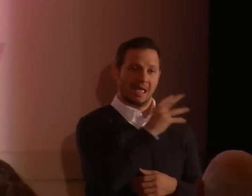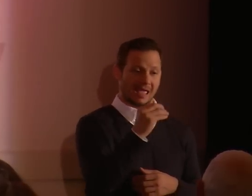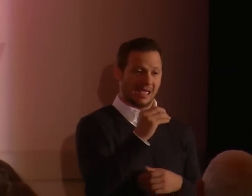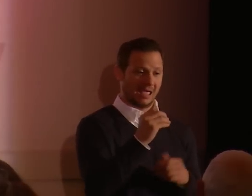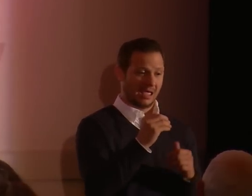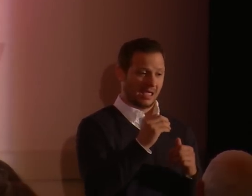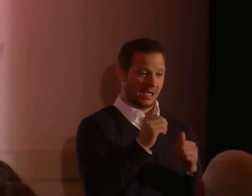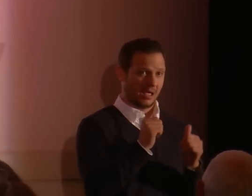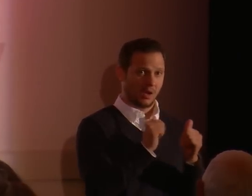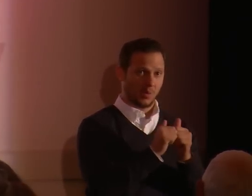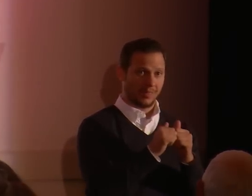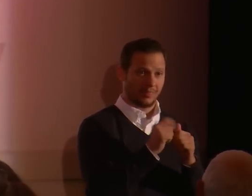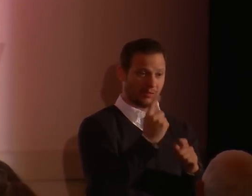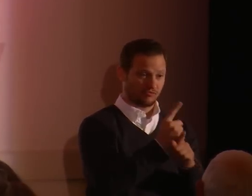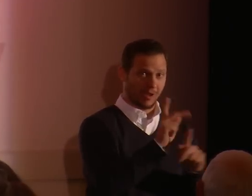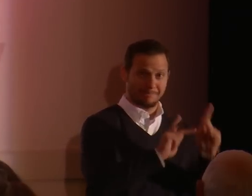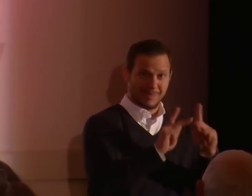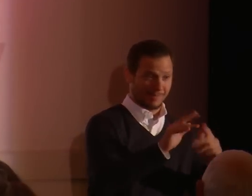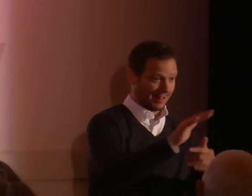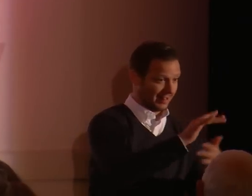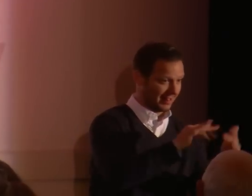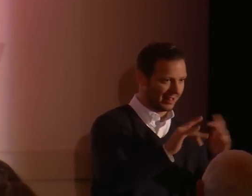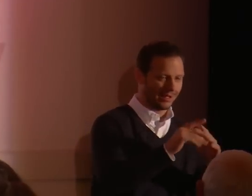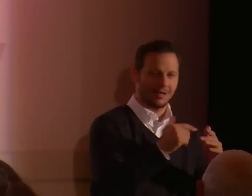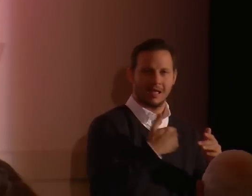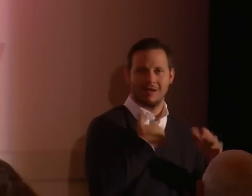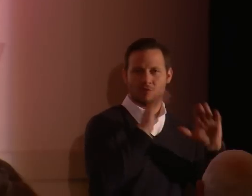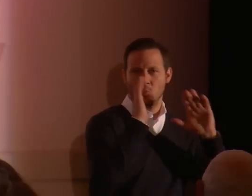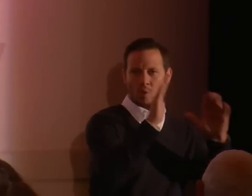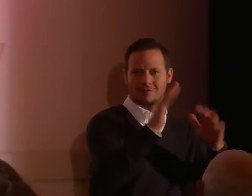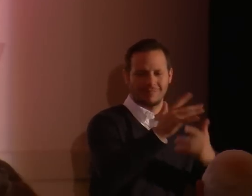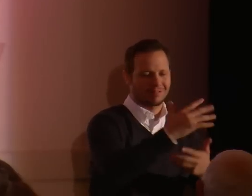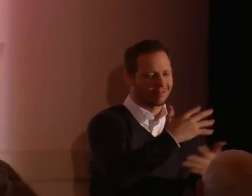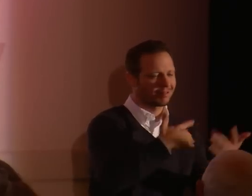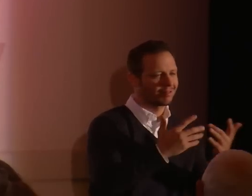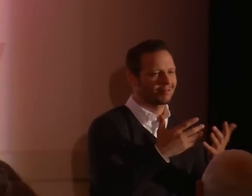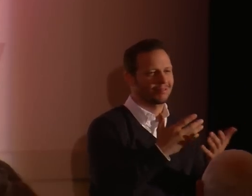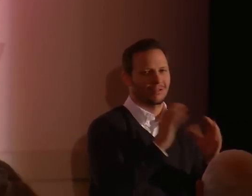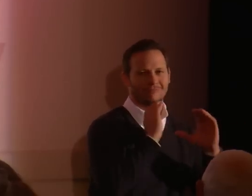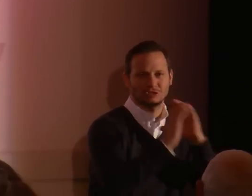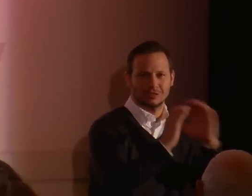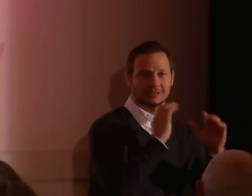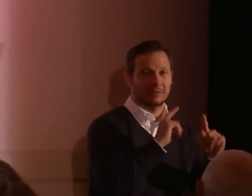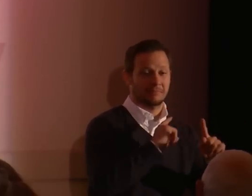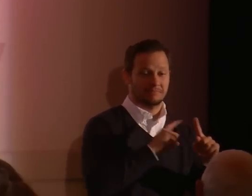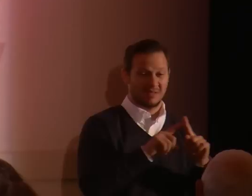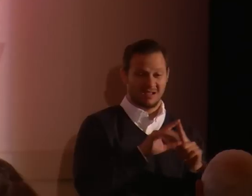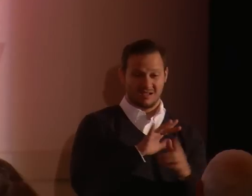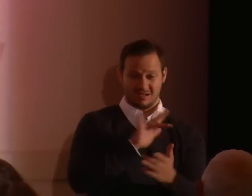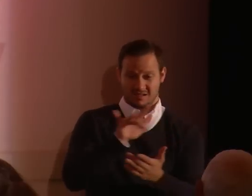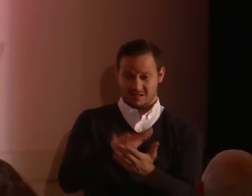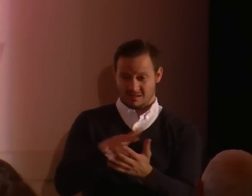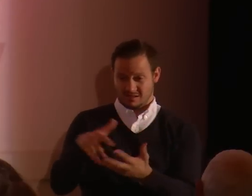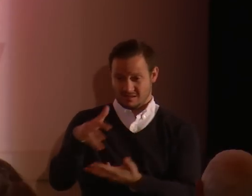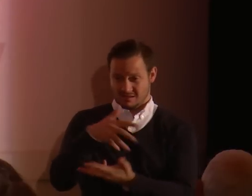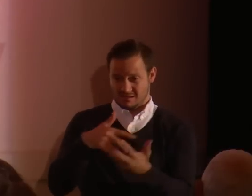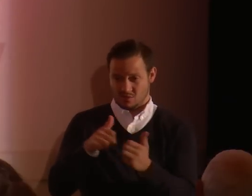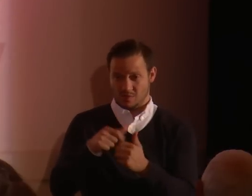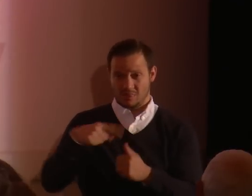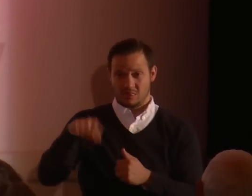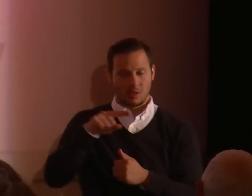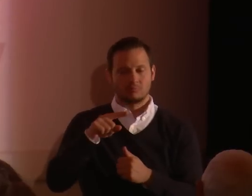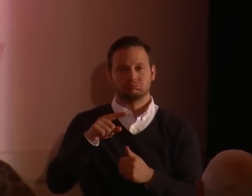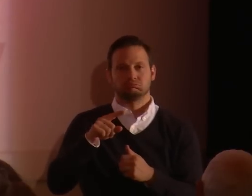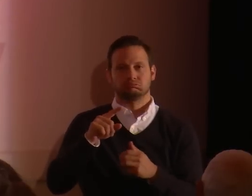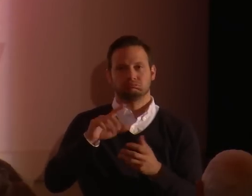fantastic conversations, but in the wrong mix can end up being a miserable mess. Because both